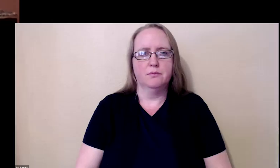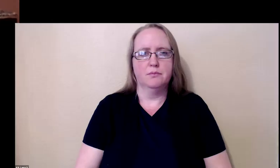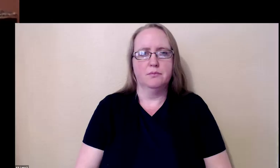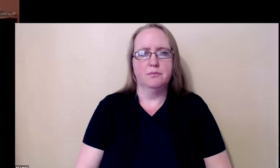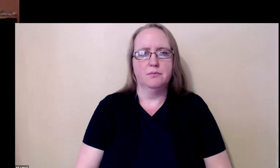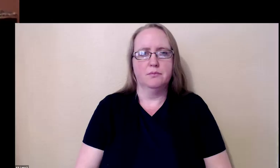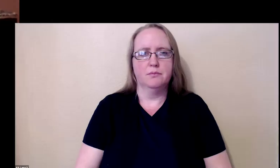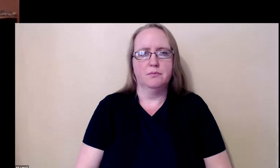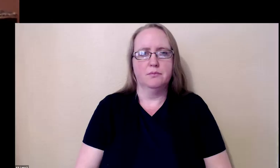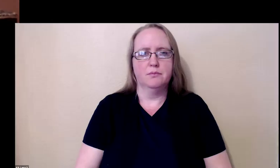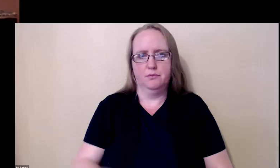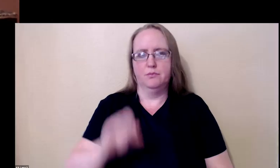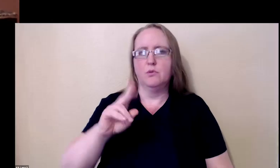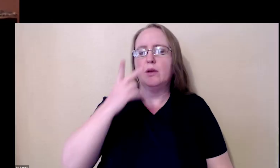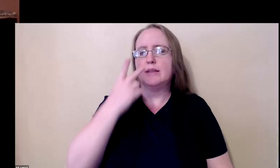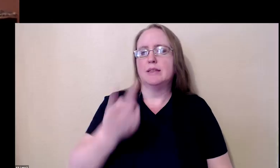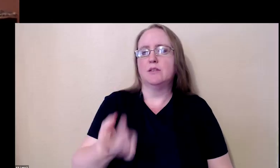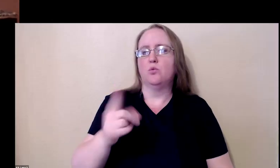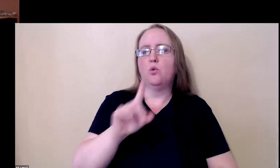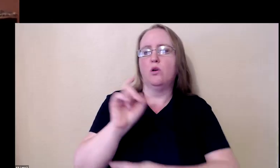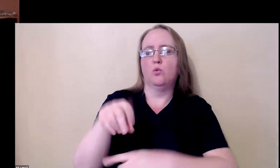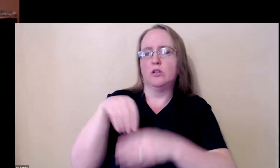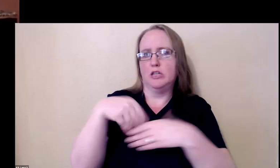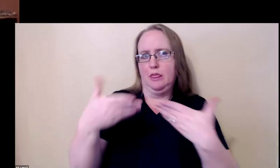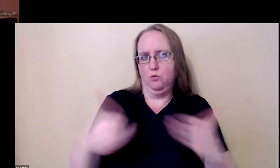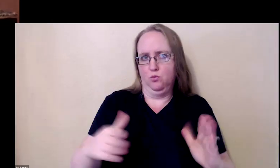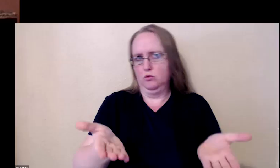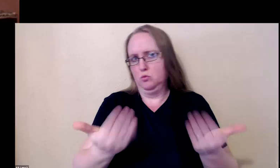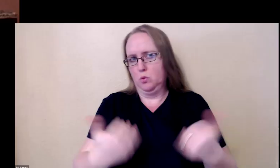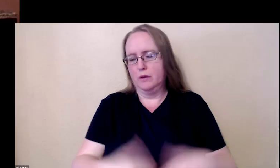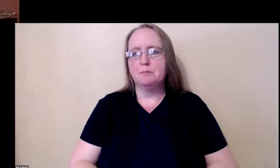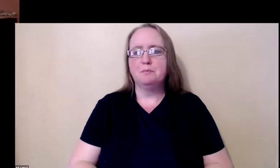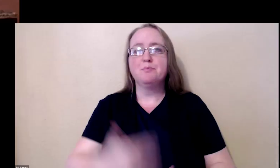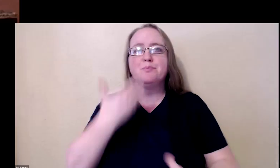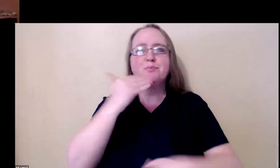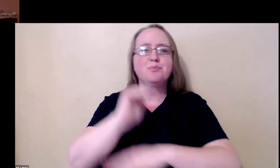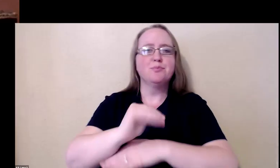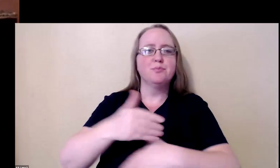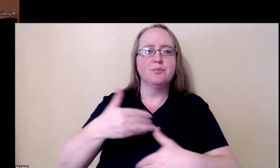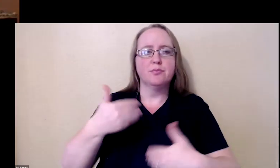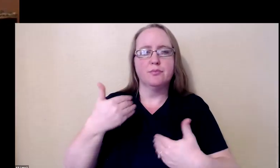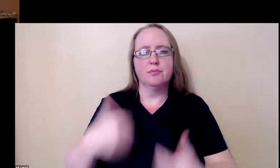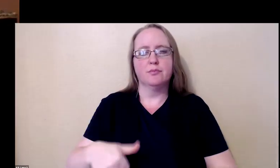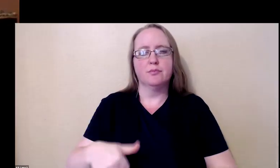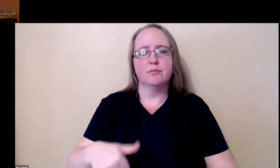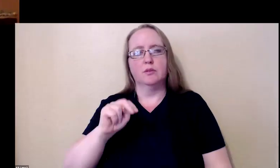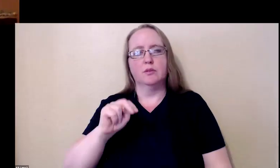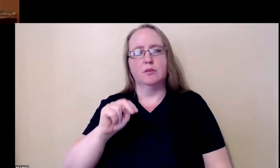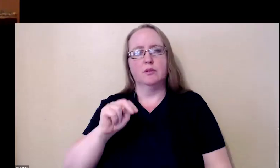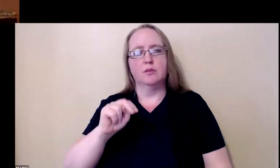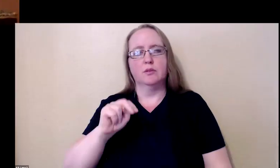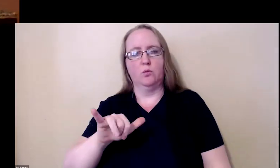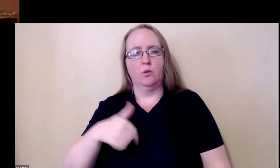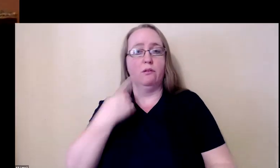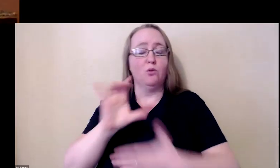Okay, I see we have one question in the room. Go ahead. Good afternoon, everyone. My name is Twitty McCoy. I am with for the Future Consulting